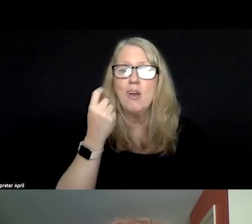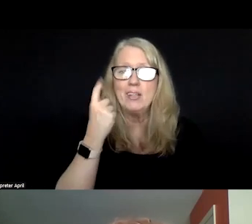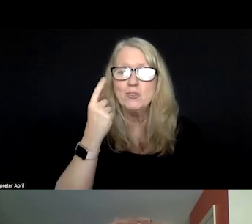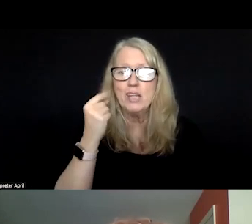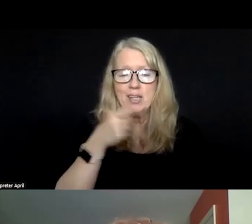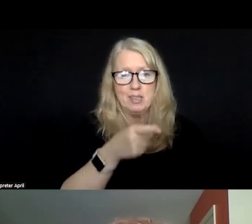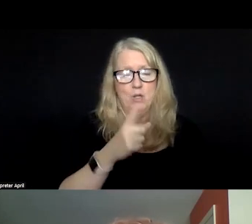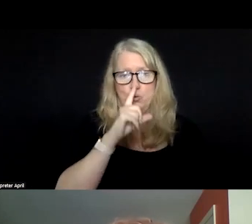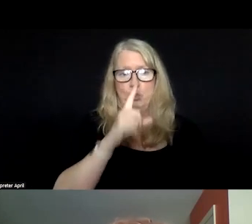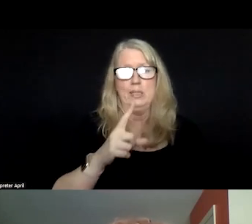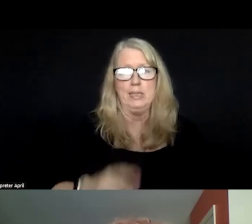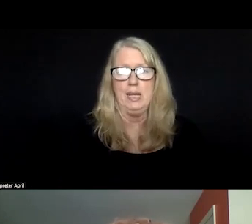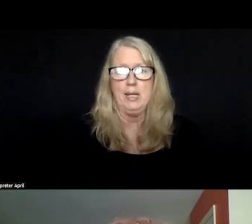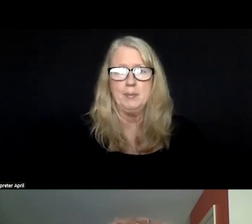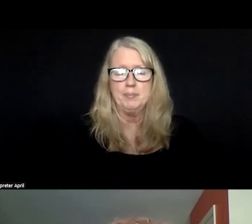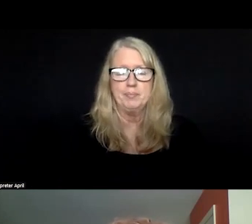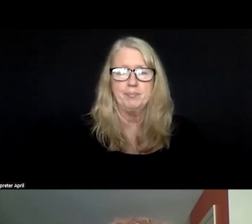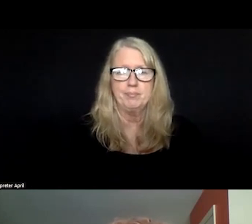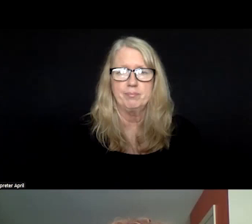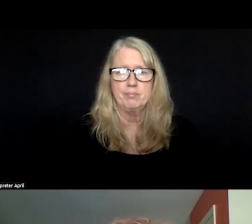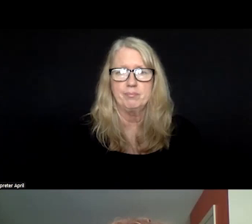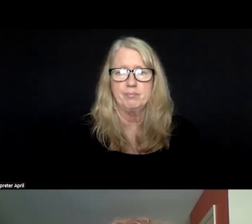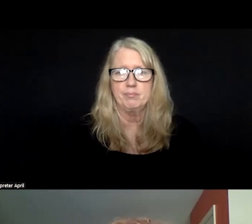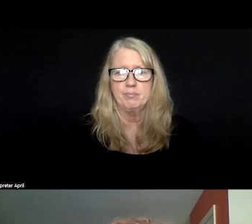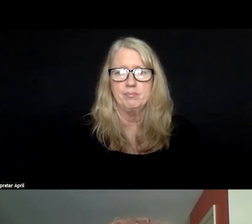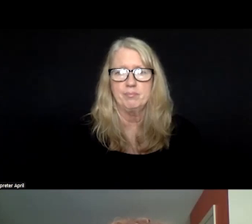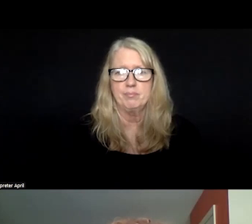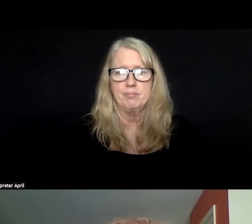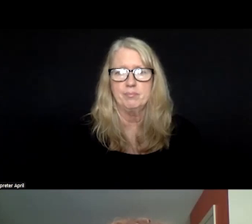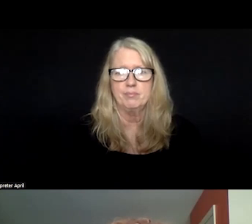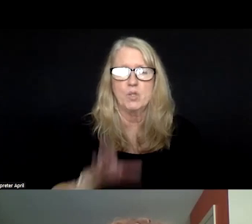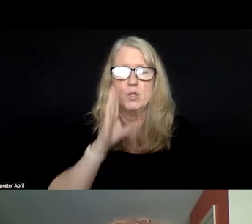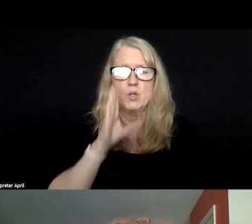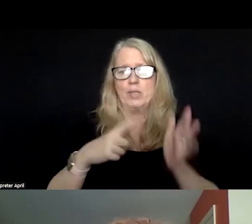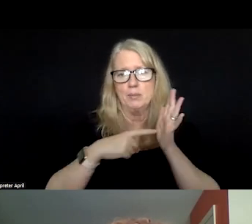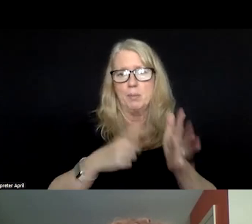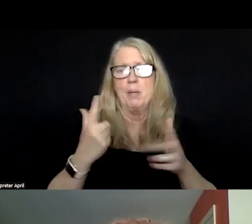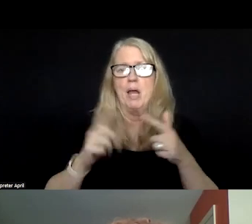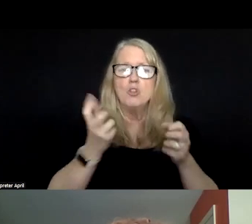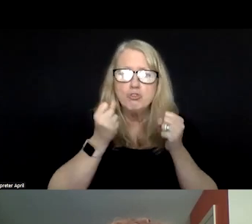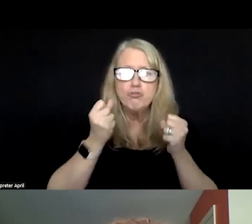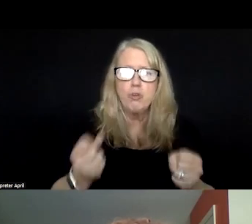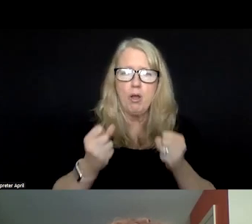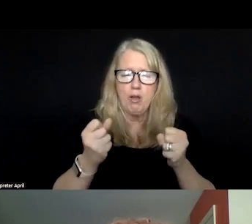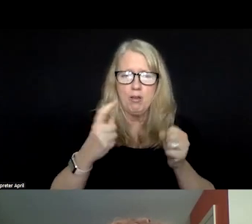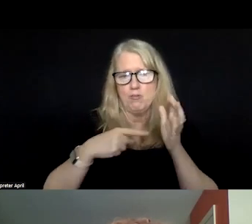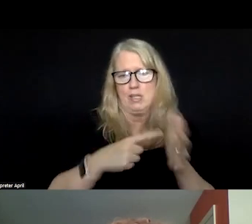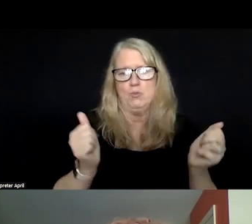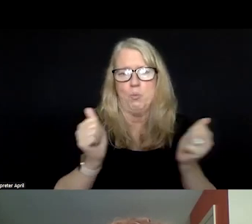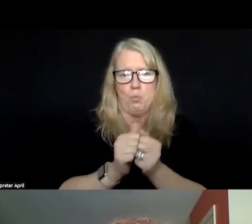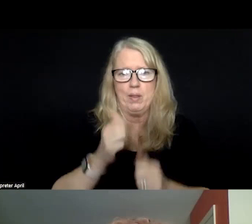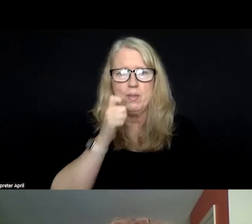this really, I think, portrays our strong relationship that we have with law